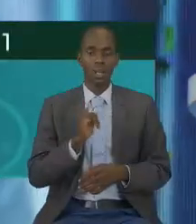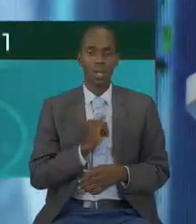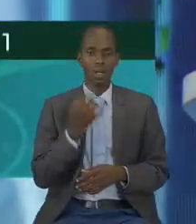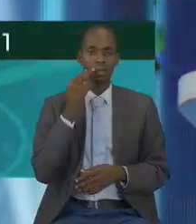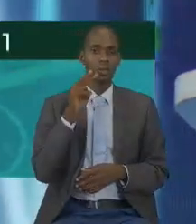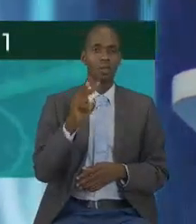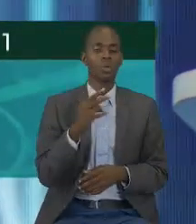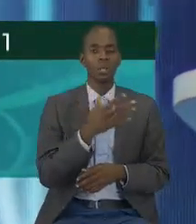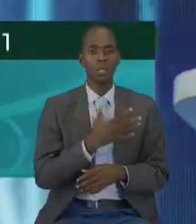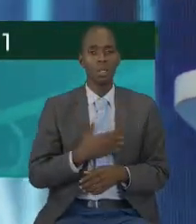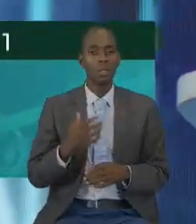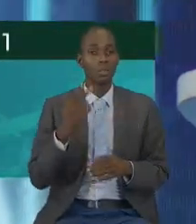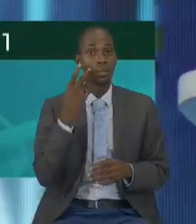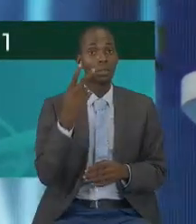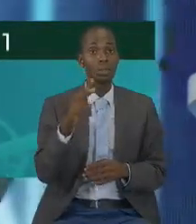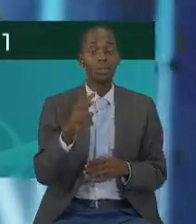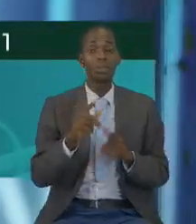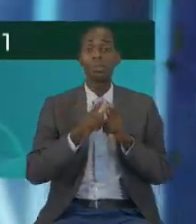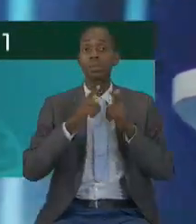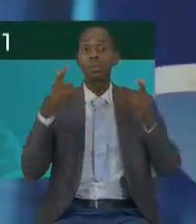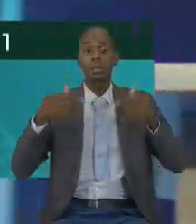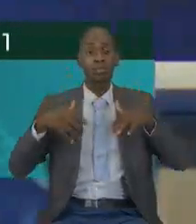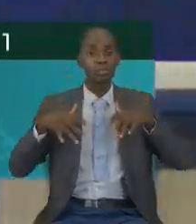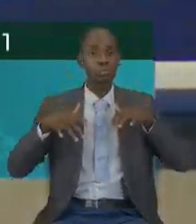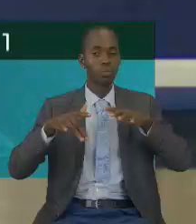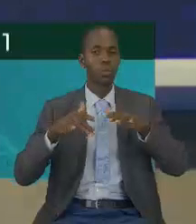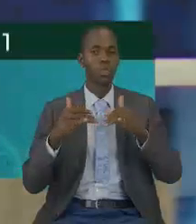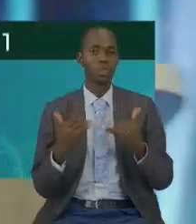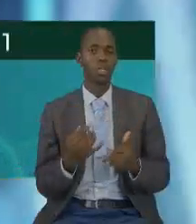lo, a great multitude. Now tell me,